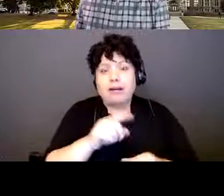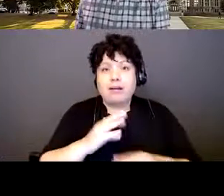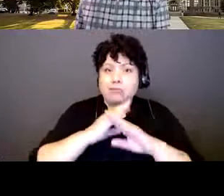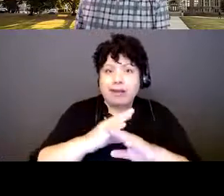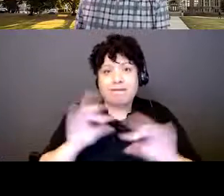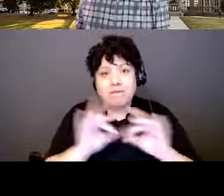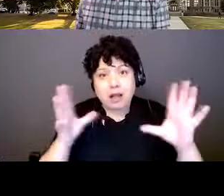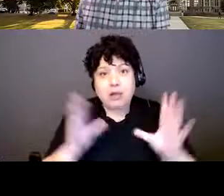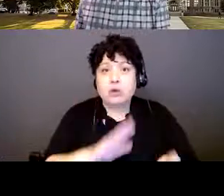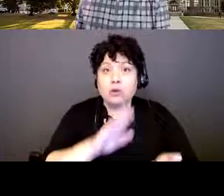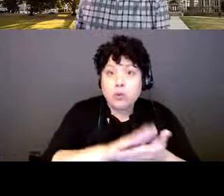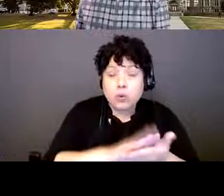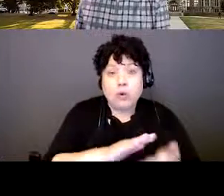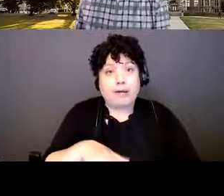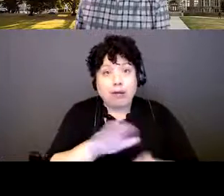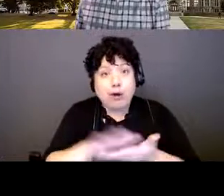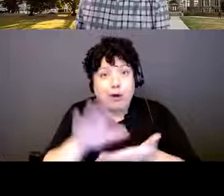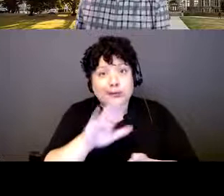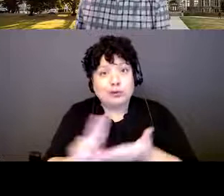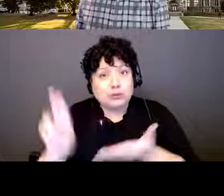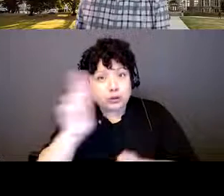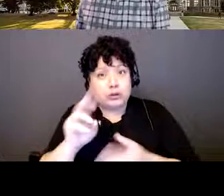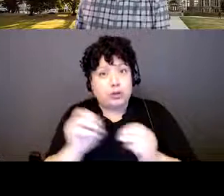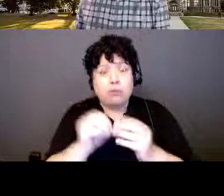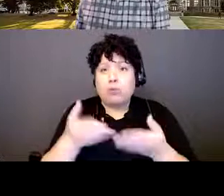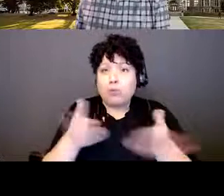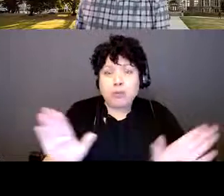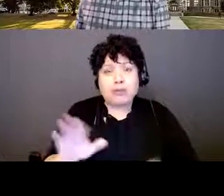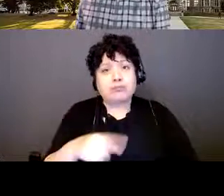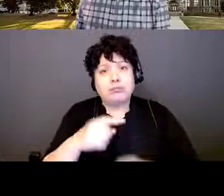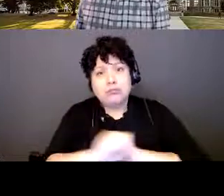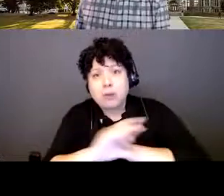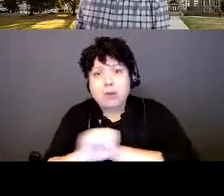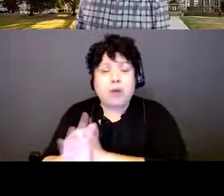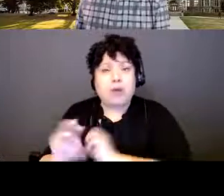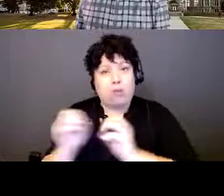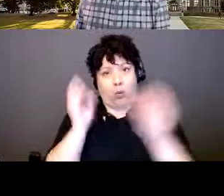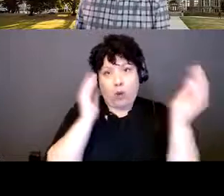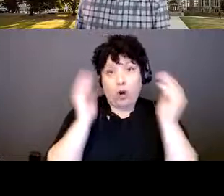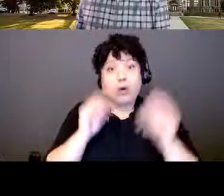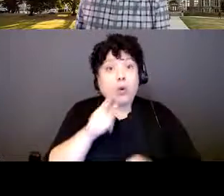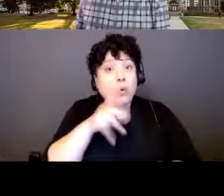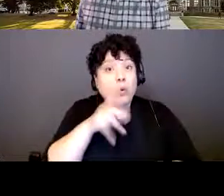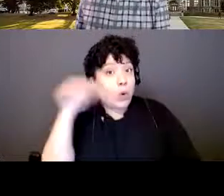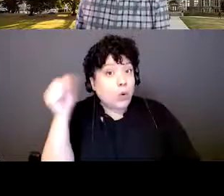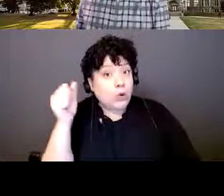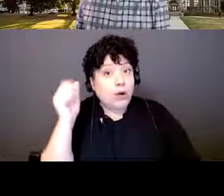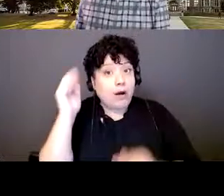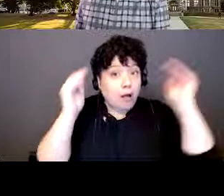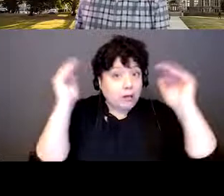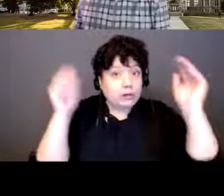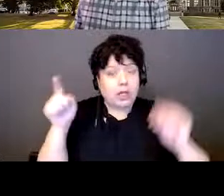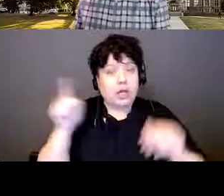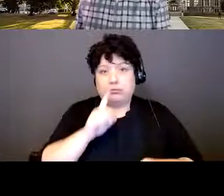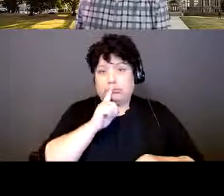and public education programs. But older adults are much more hesitant to name something as domestic